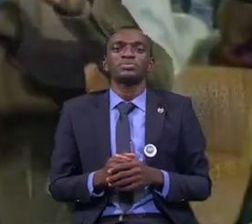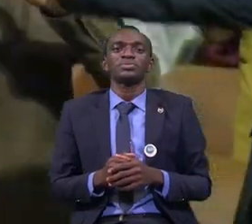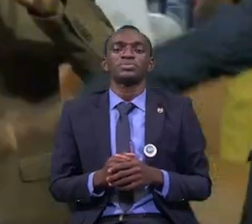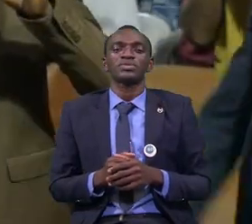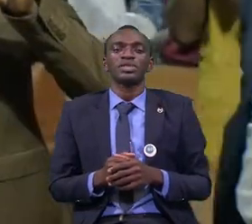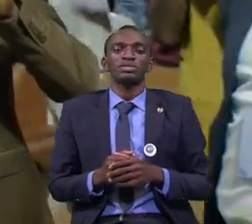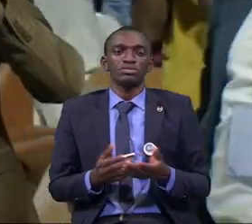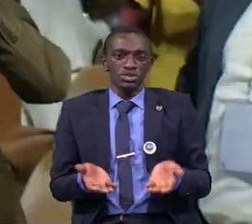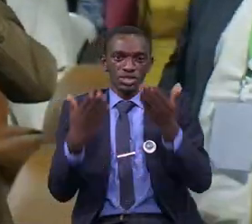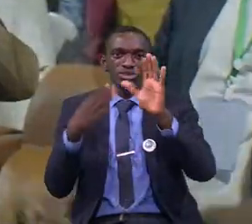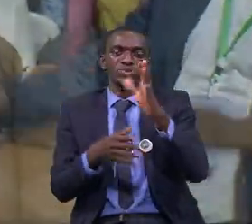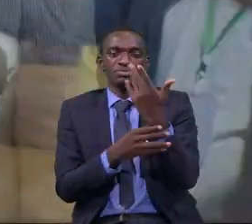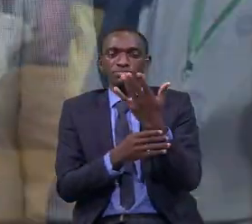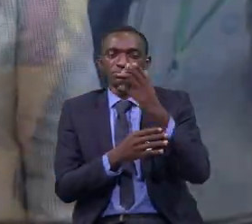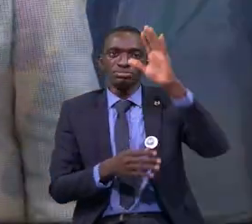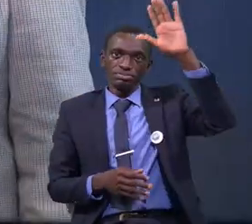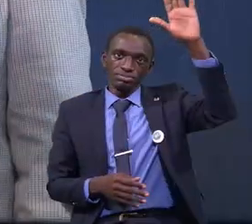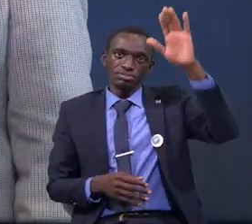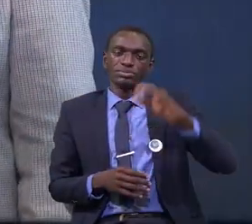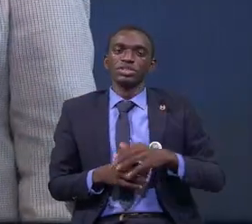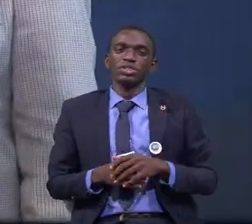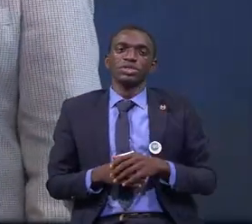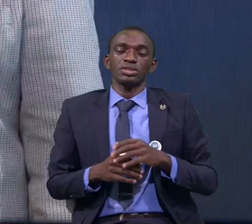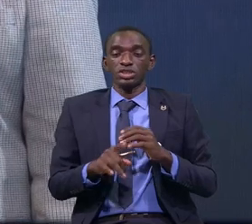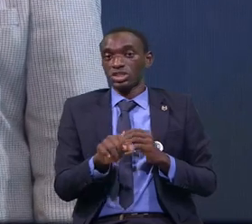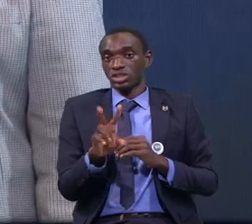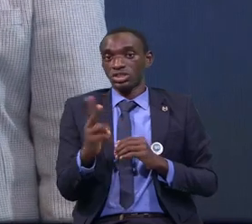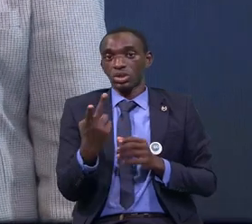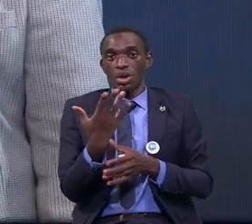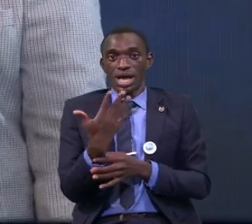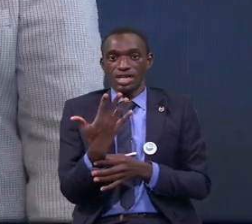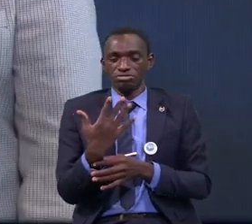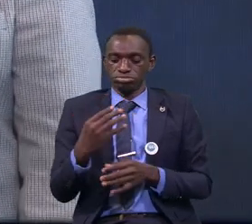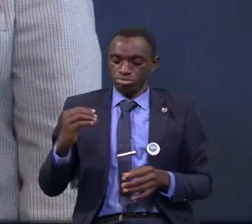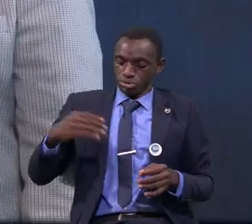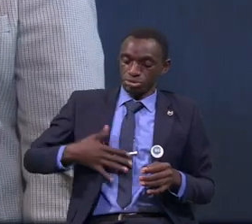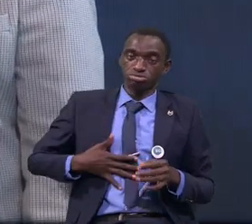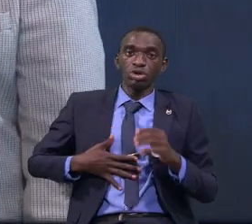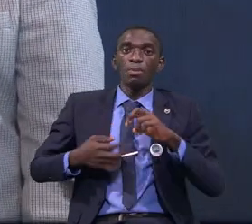Raise up that hand. And then lay the other hand where you have the challenge.